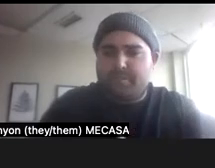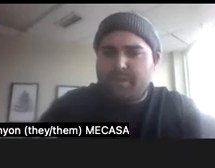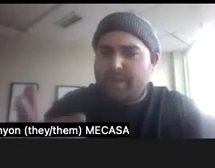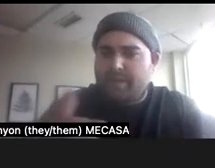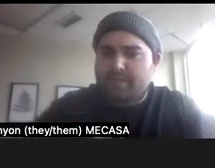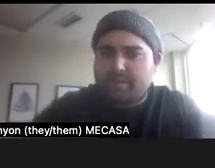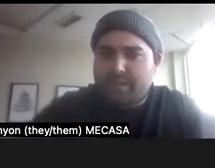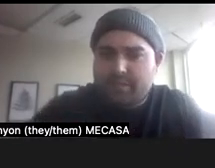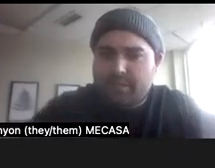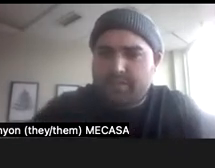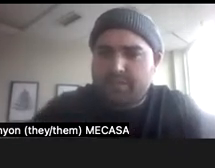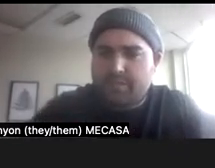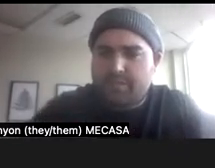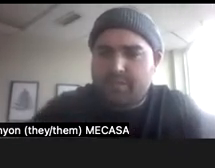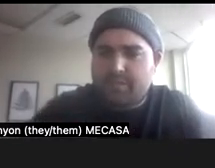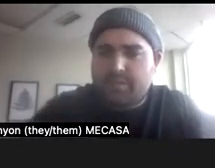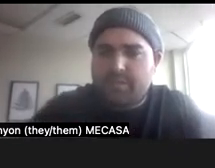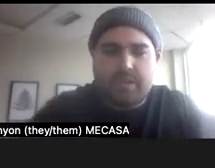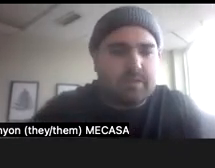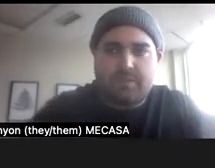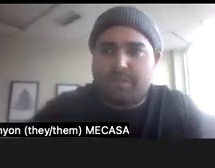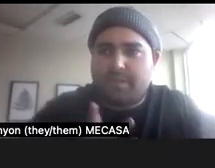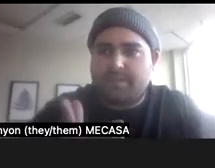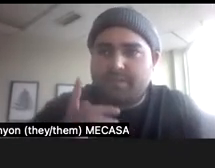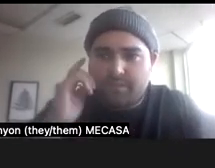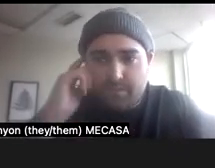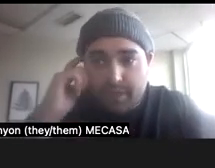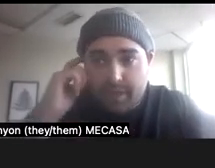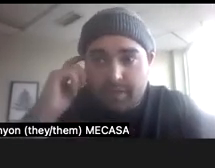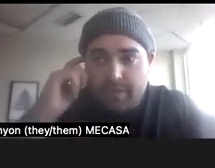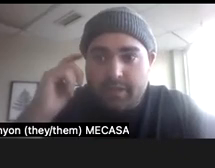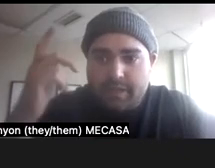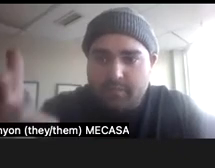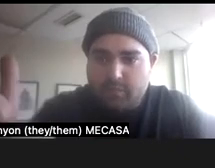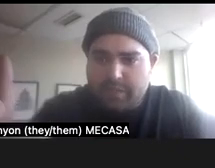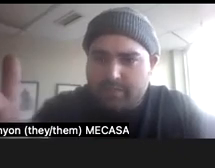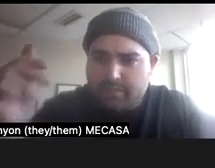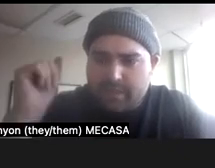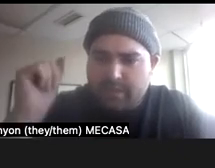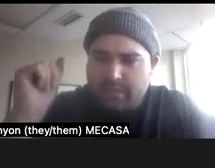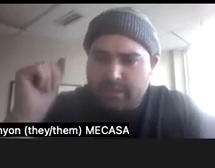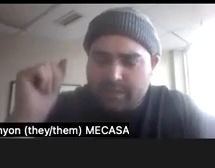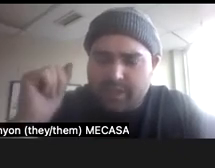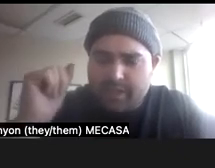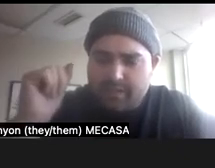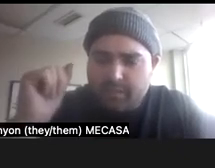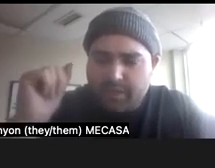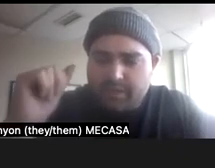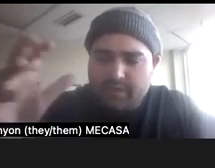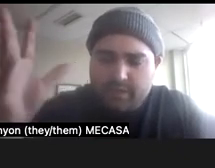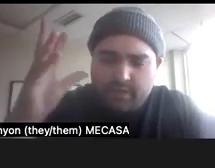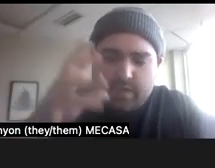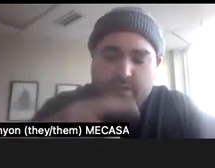Great. Yeah. And I'll just, Catherine, I'll just go a little bit into that. Maureen talked in the chat,